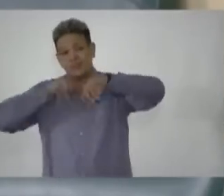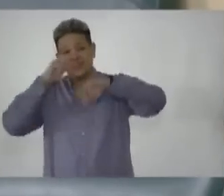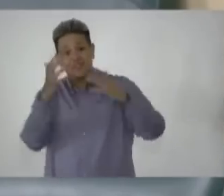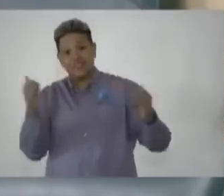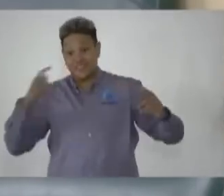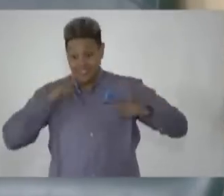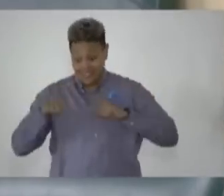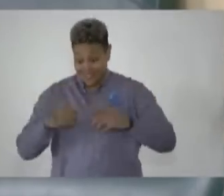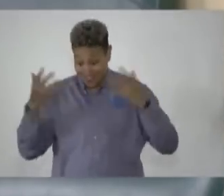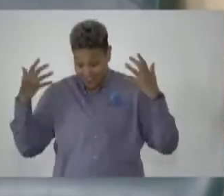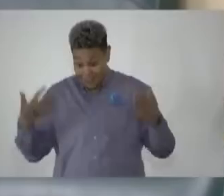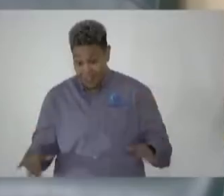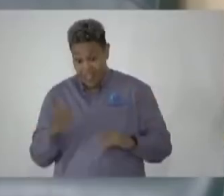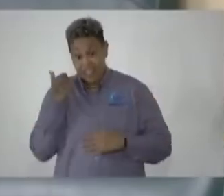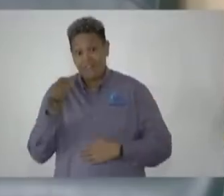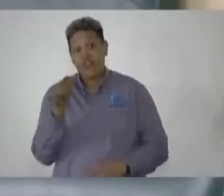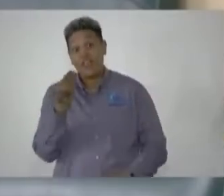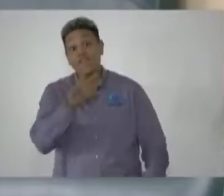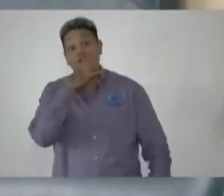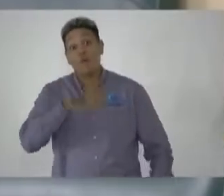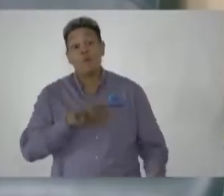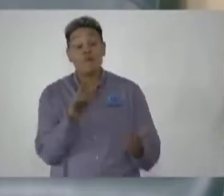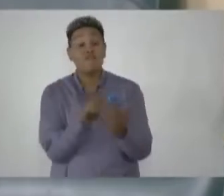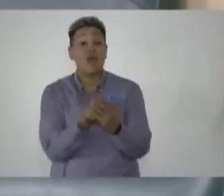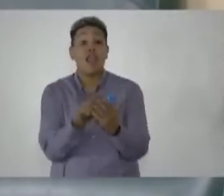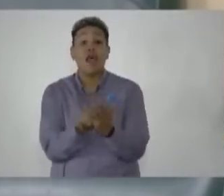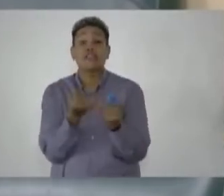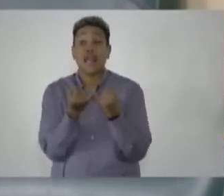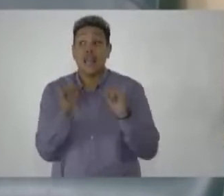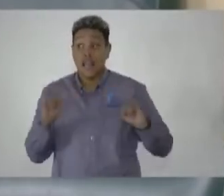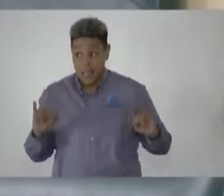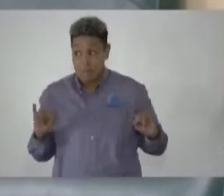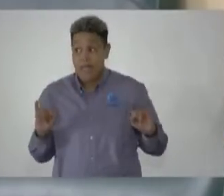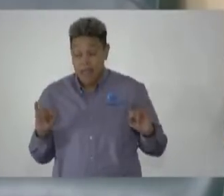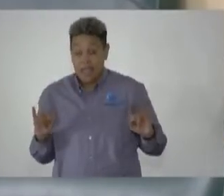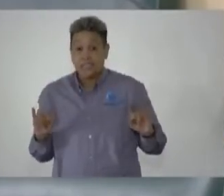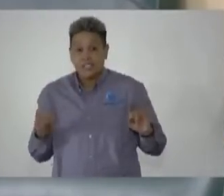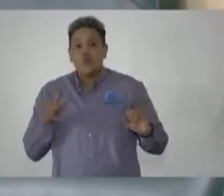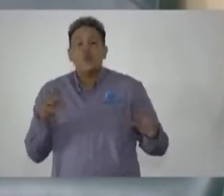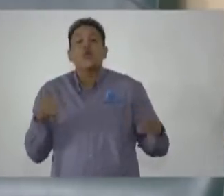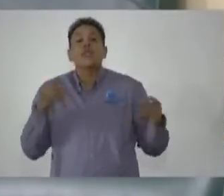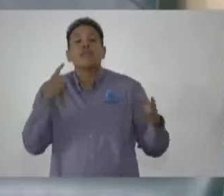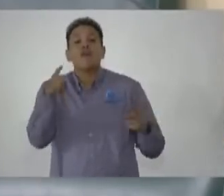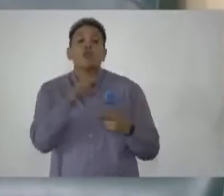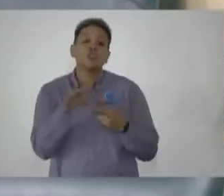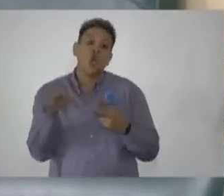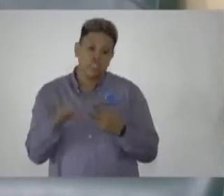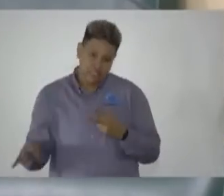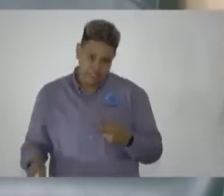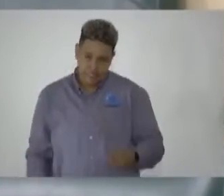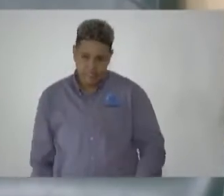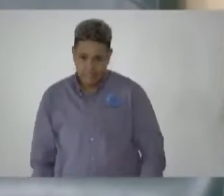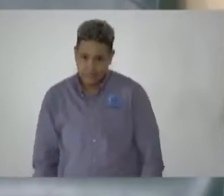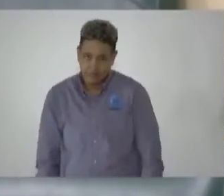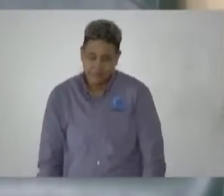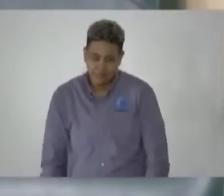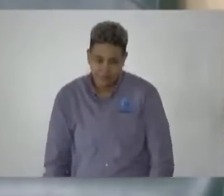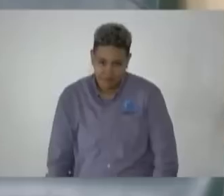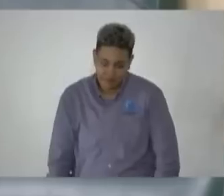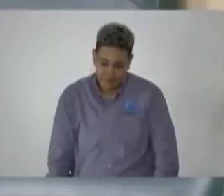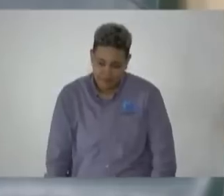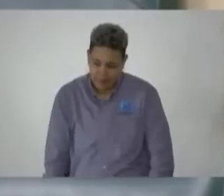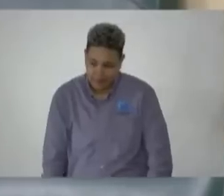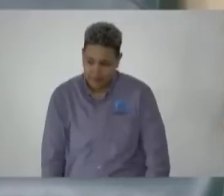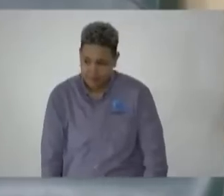day, if you give a woman financial independence, you give her choice.